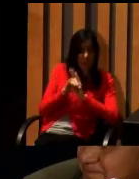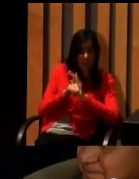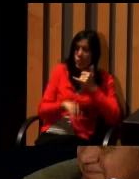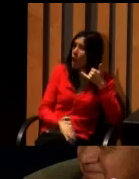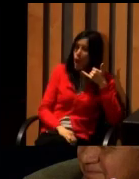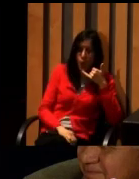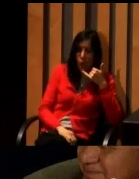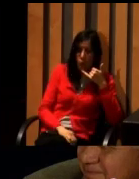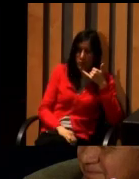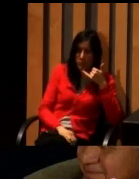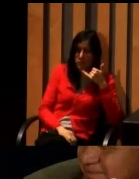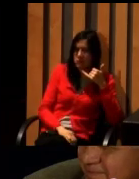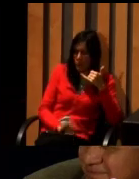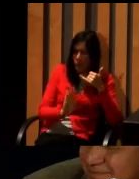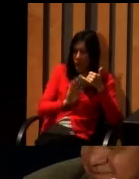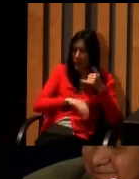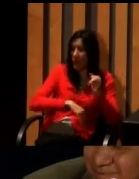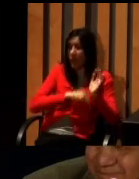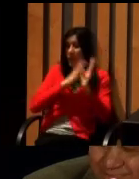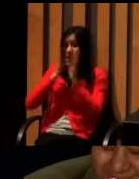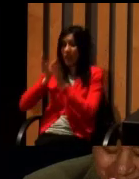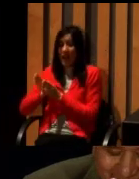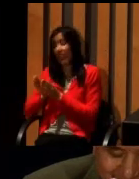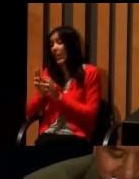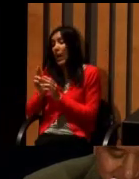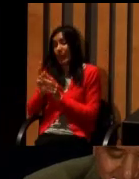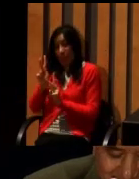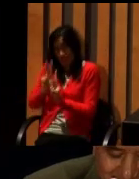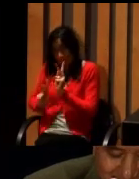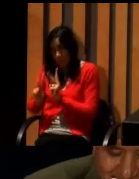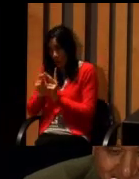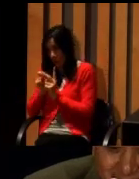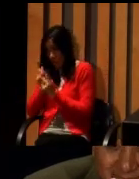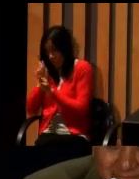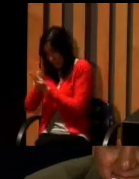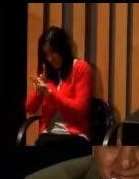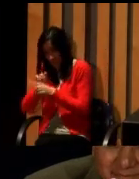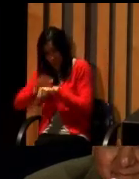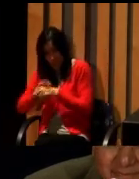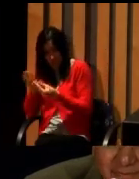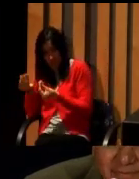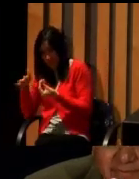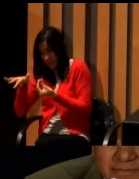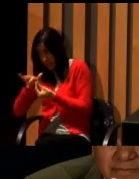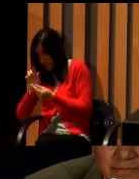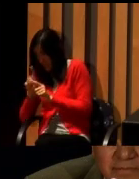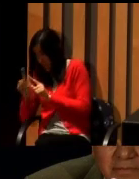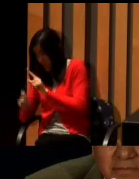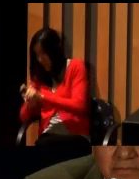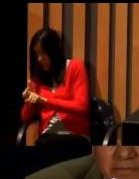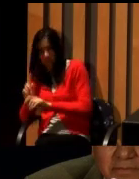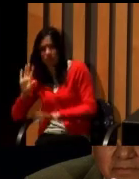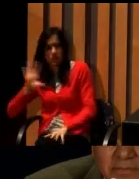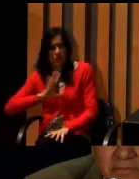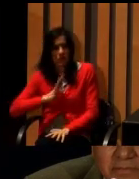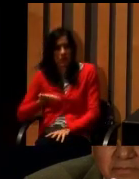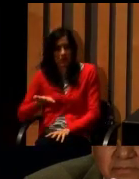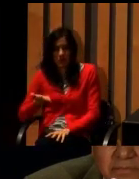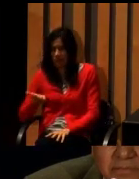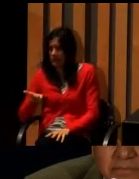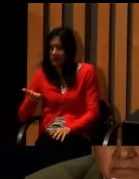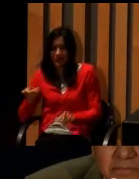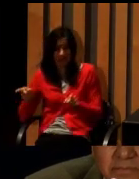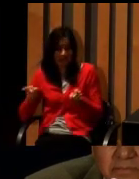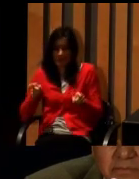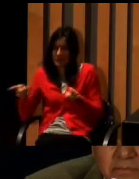to the Indian Country Today polls and it's exactly the opposite. But either way, I thought, what the heck? I'm gonna do my